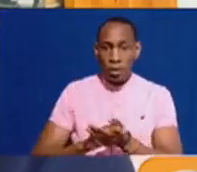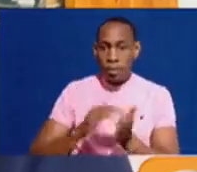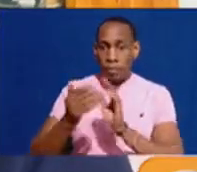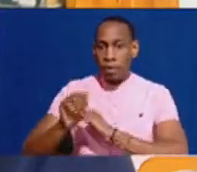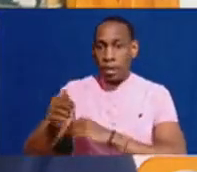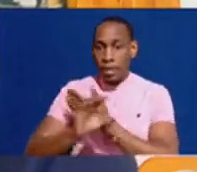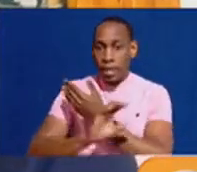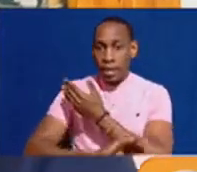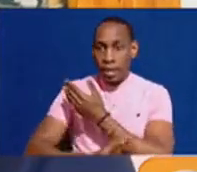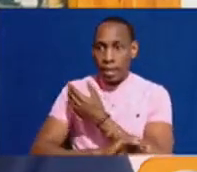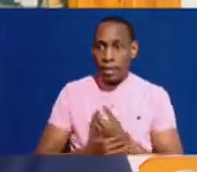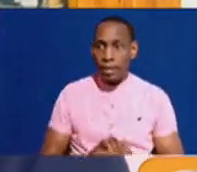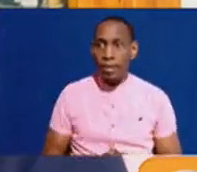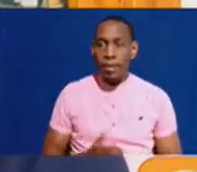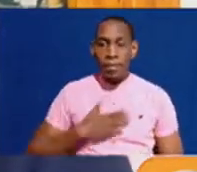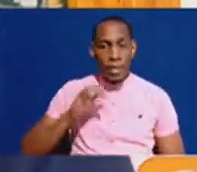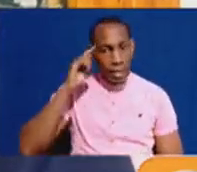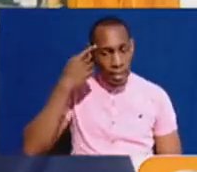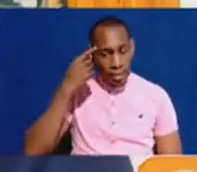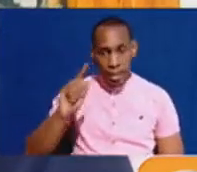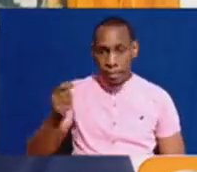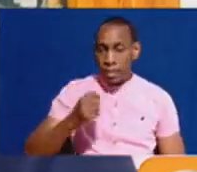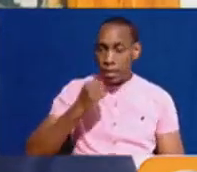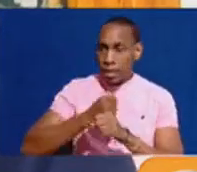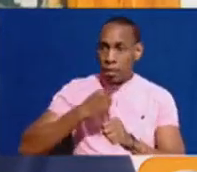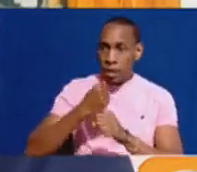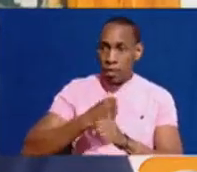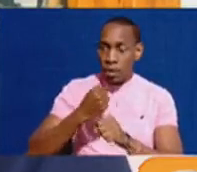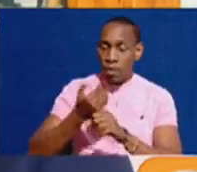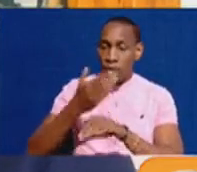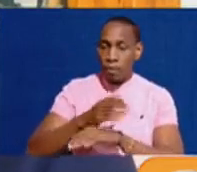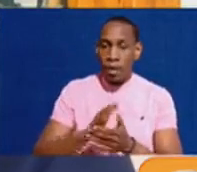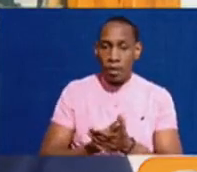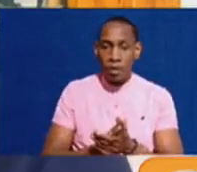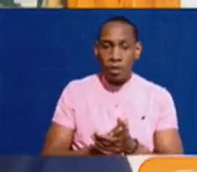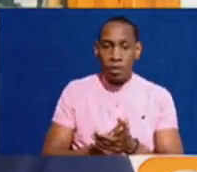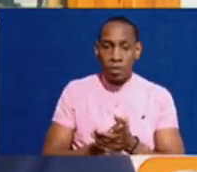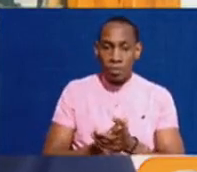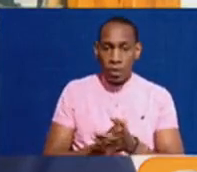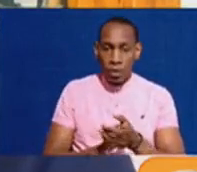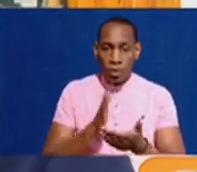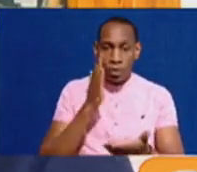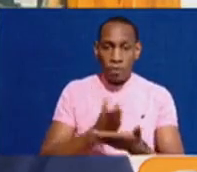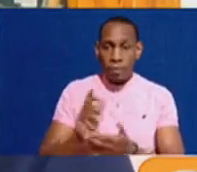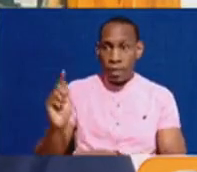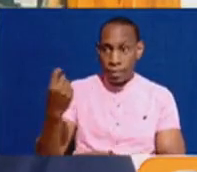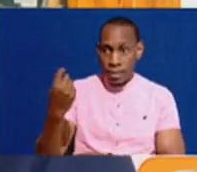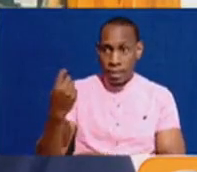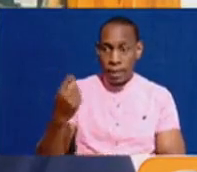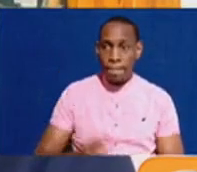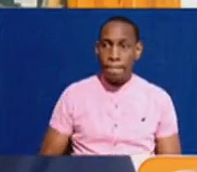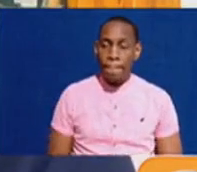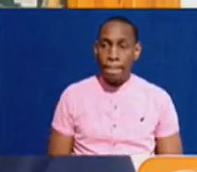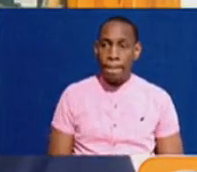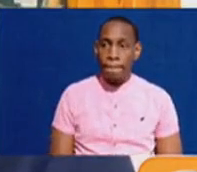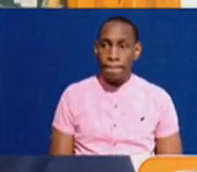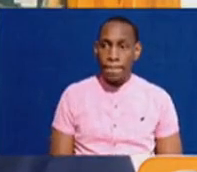think the president is trying very hard to establish his presence in the region.